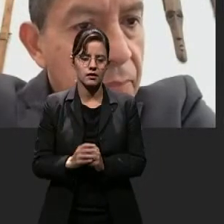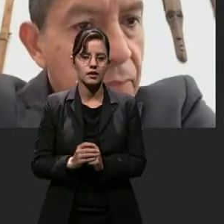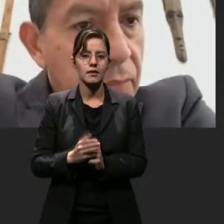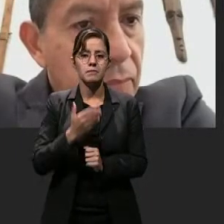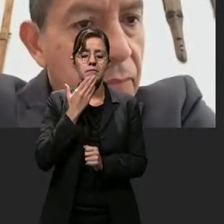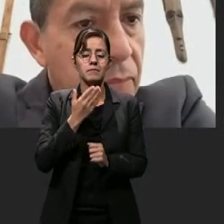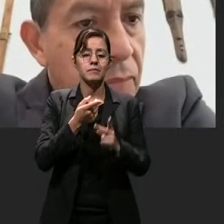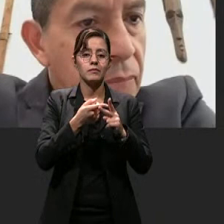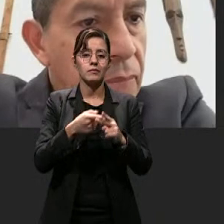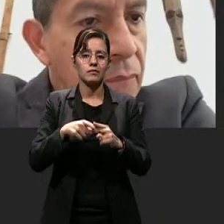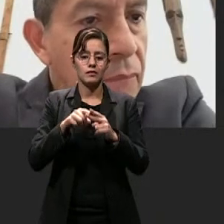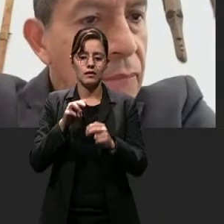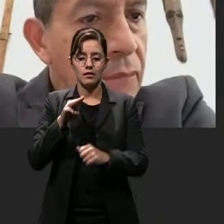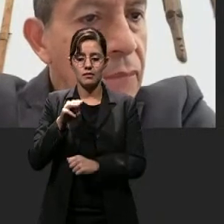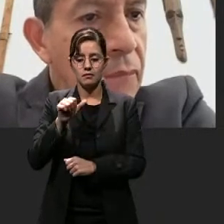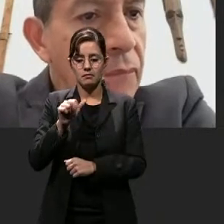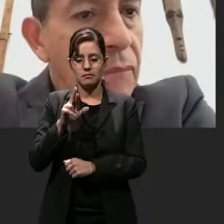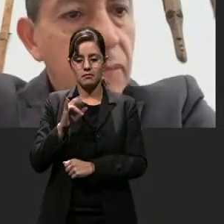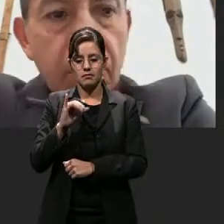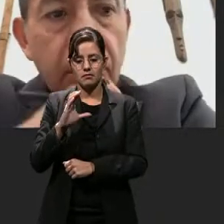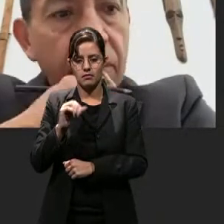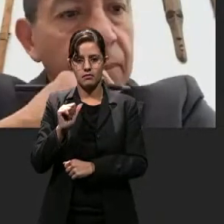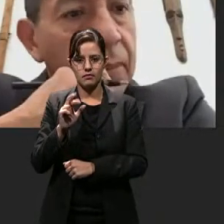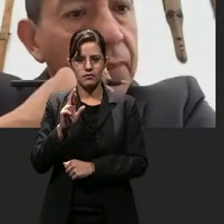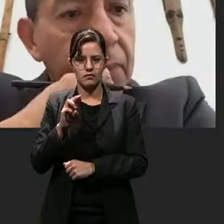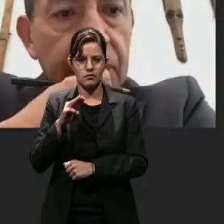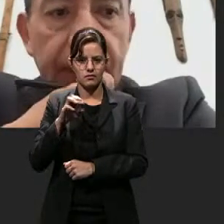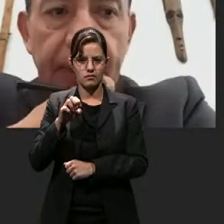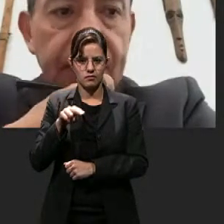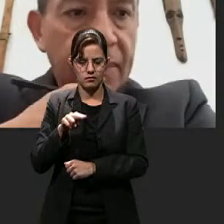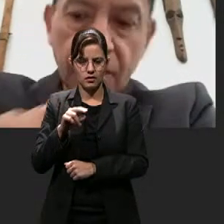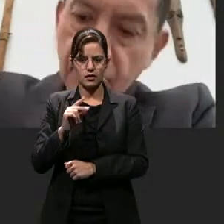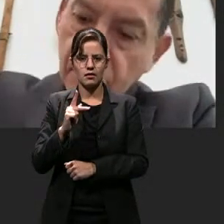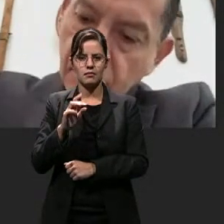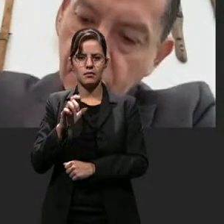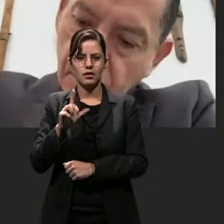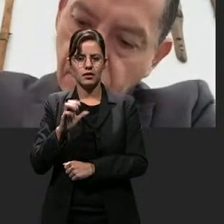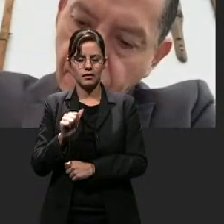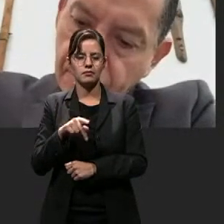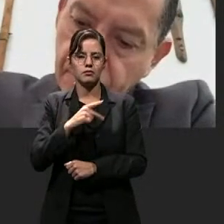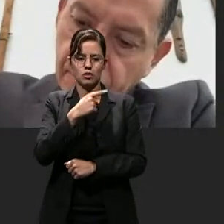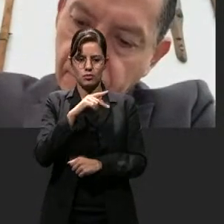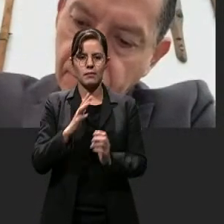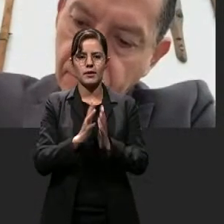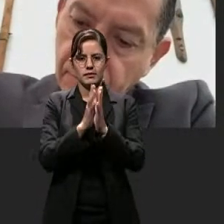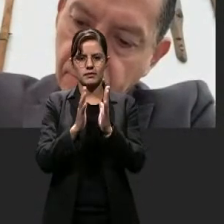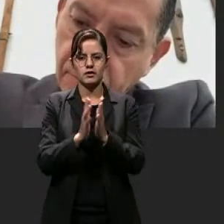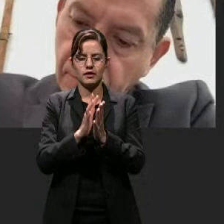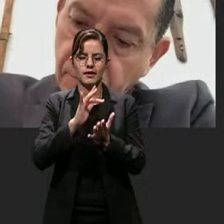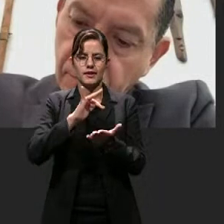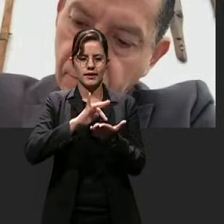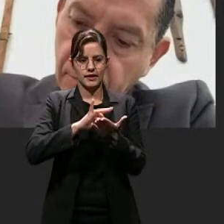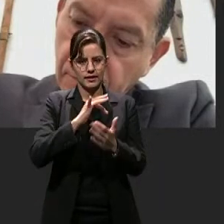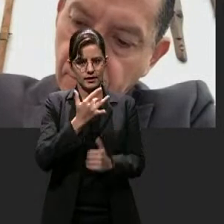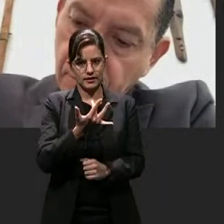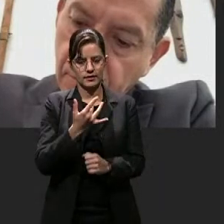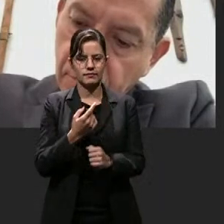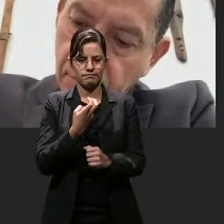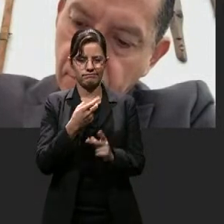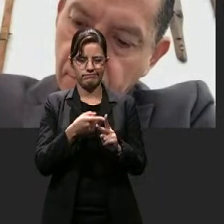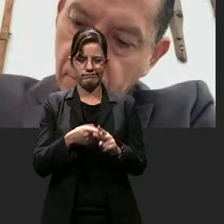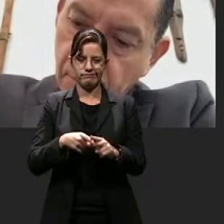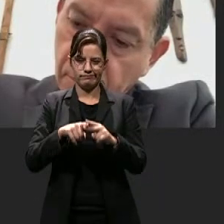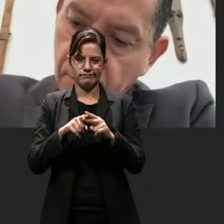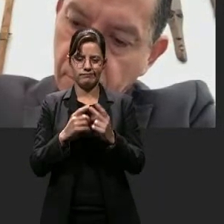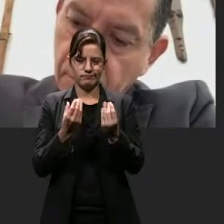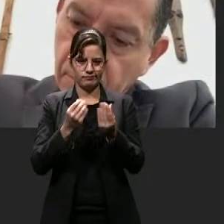I would like to give the floor to Mari Carmen Plata. Thank you for your participation. You